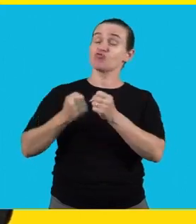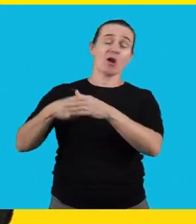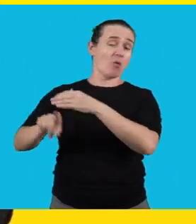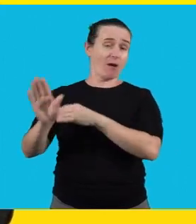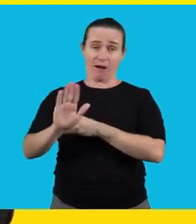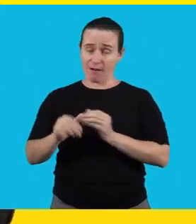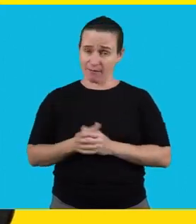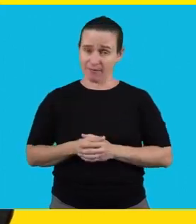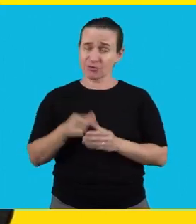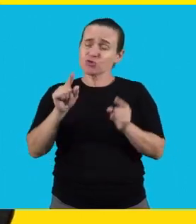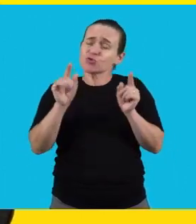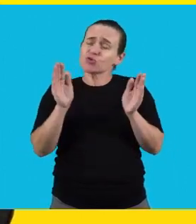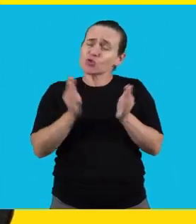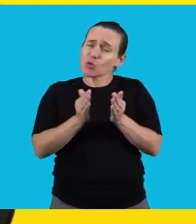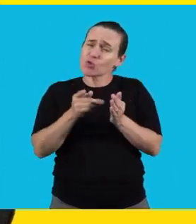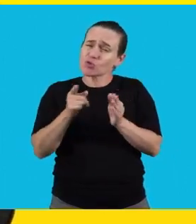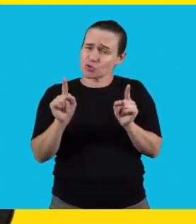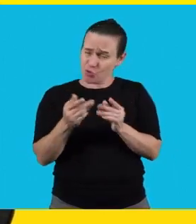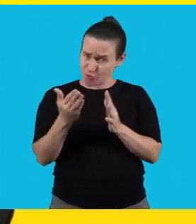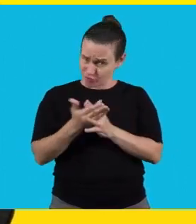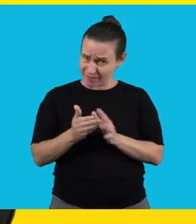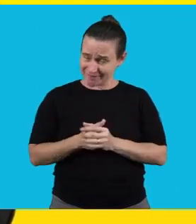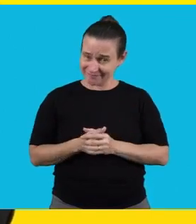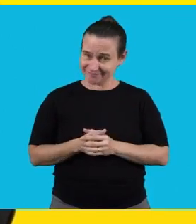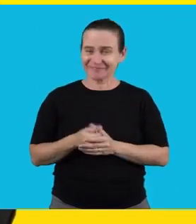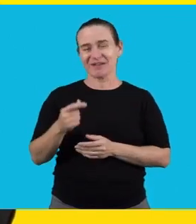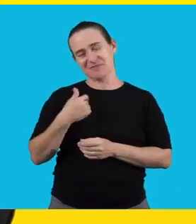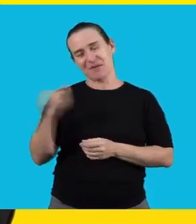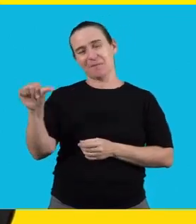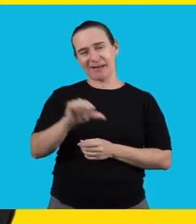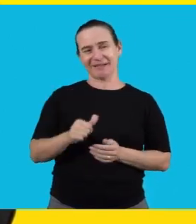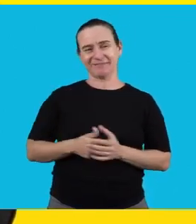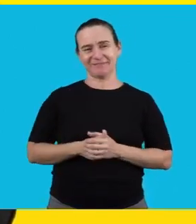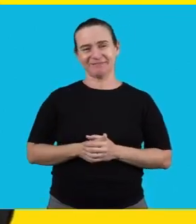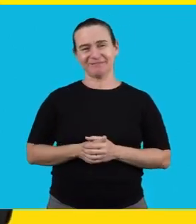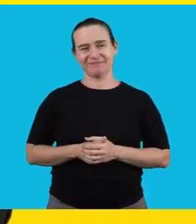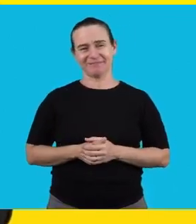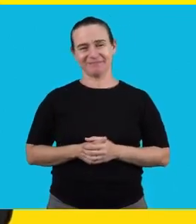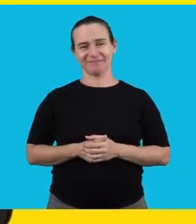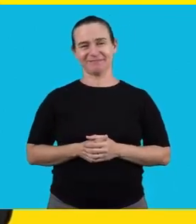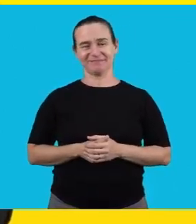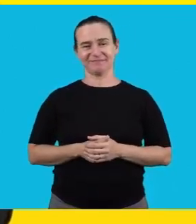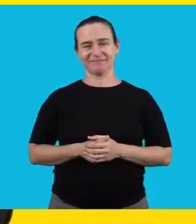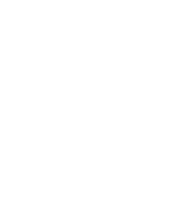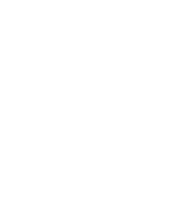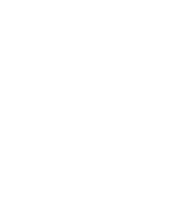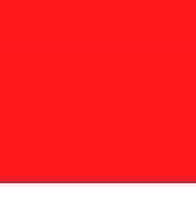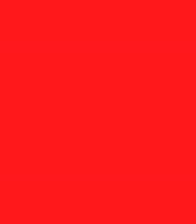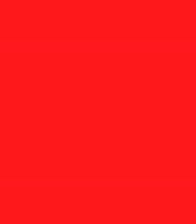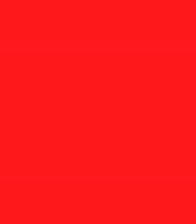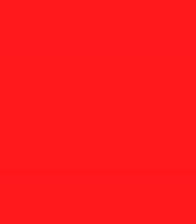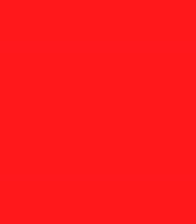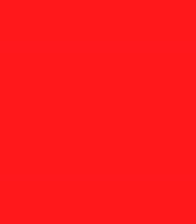Do not go far. Just go for a small, short ad break. We are coming back soon.